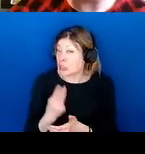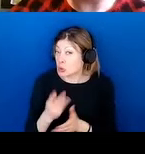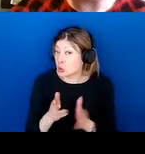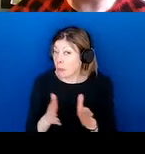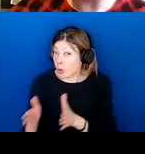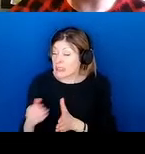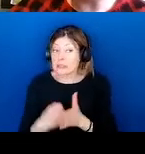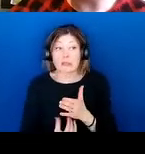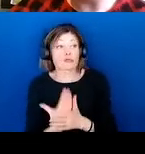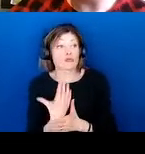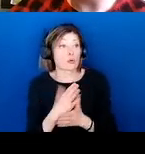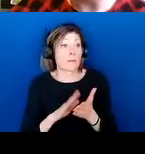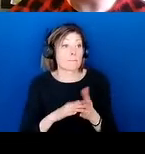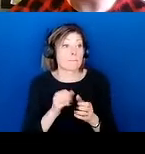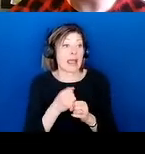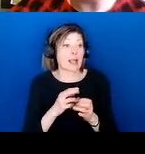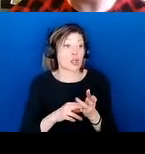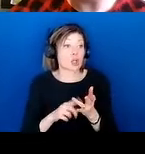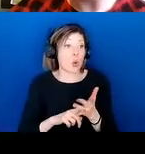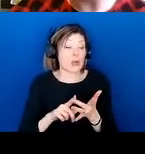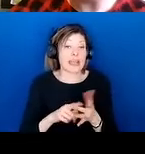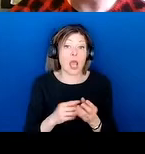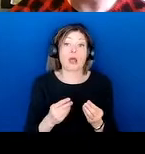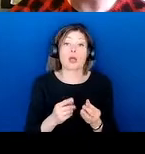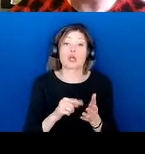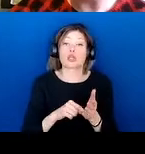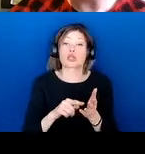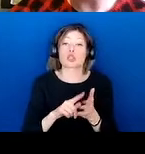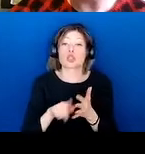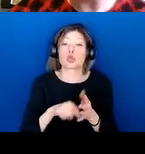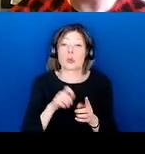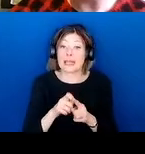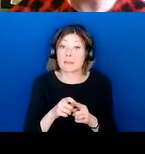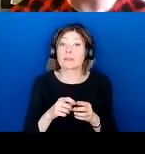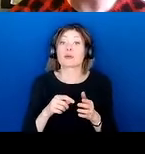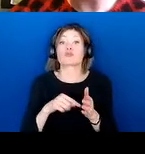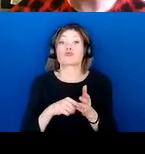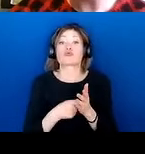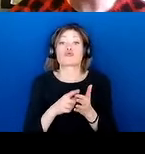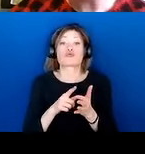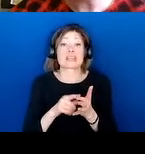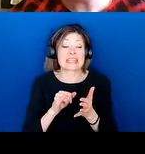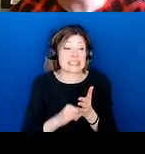trees, kalmias, liquid ambers, and maple trees.